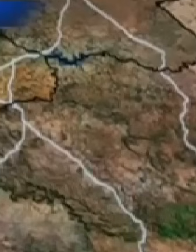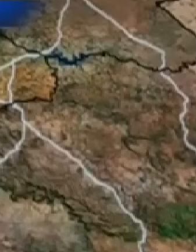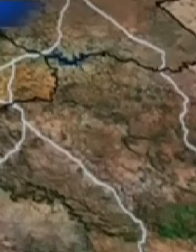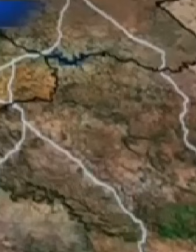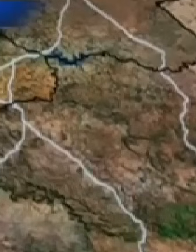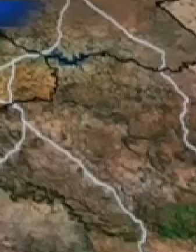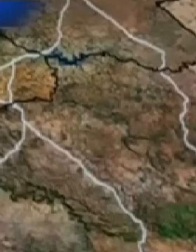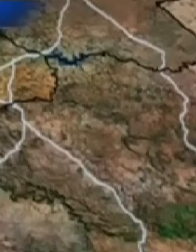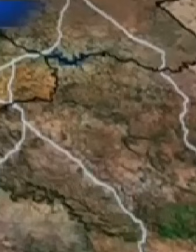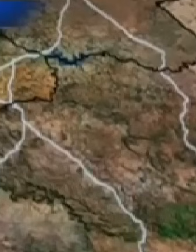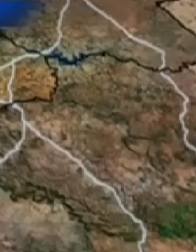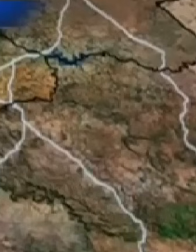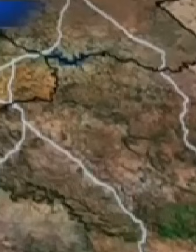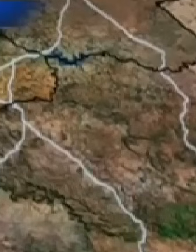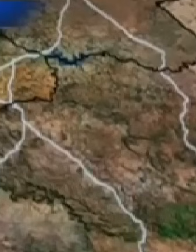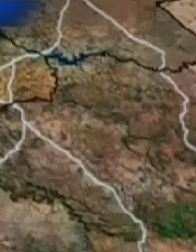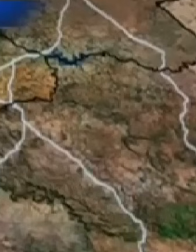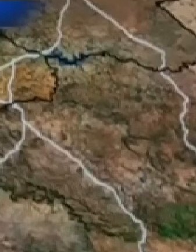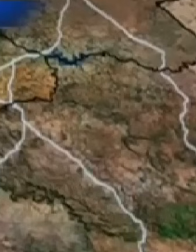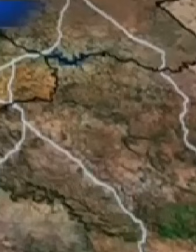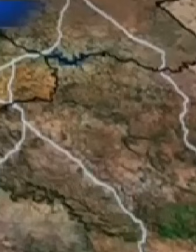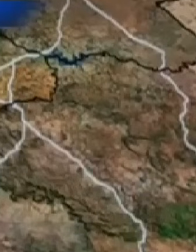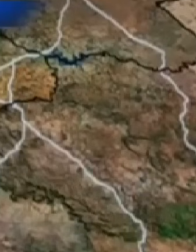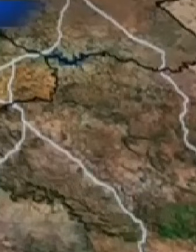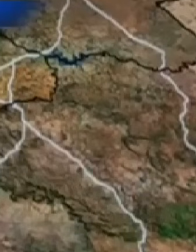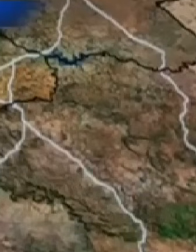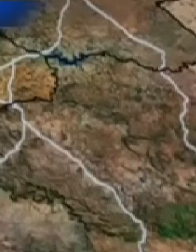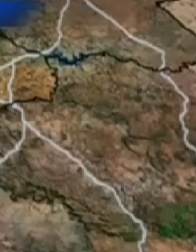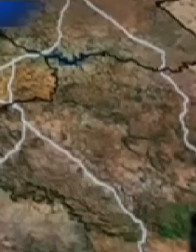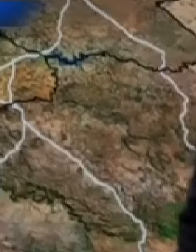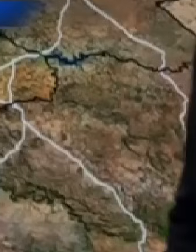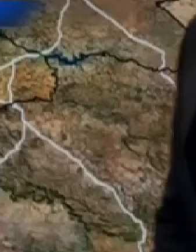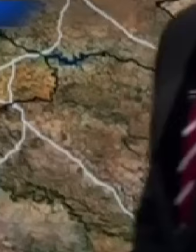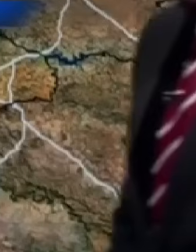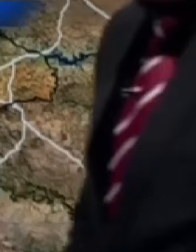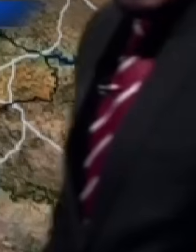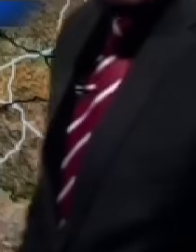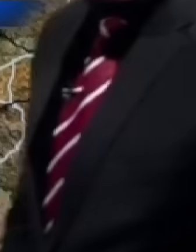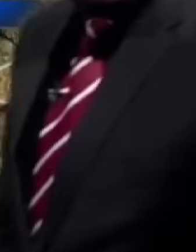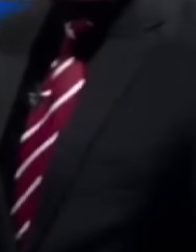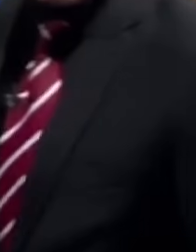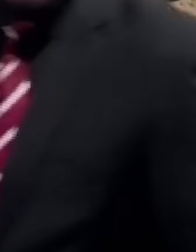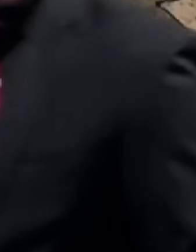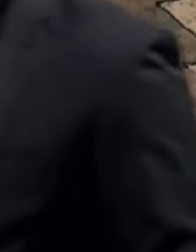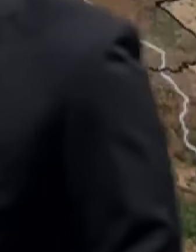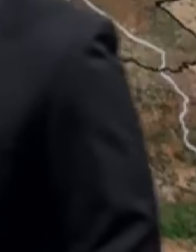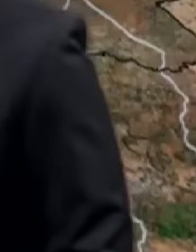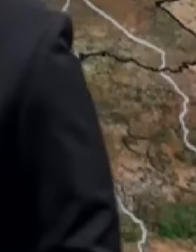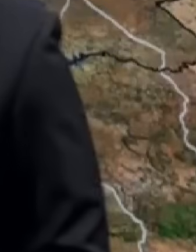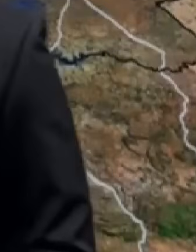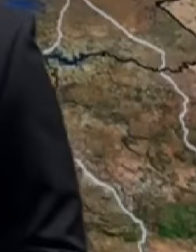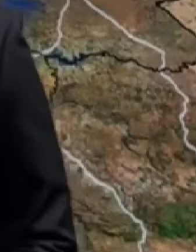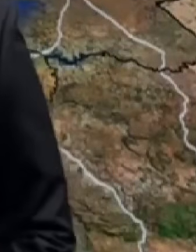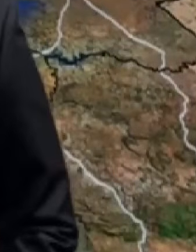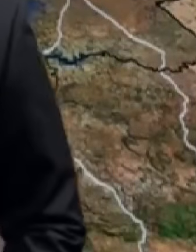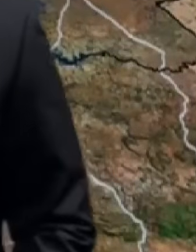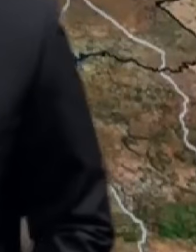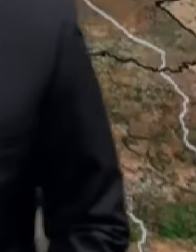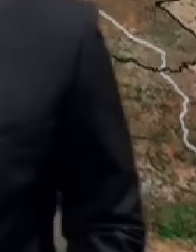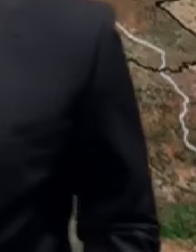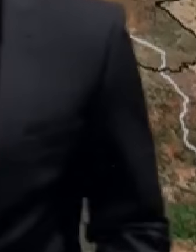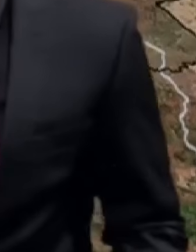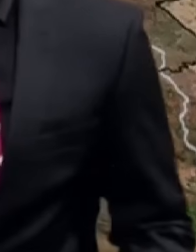tla fela hona ka kurumano tla ho tshetse hona ho tswang ka kwena bodibeng bo ba re khadi di re thafela ho mashome a mararo a metso e medical fela se shebile ka Springbok ho